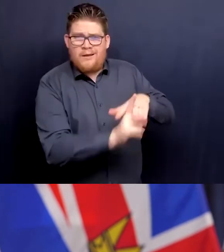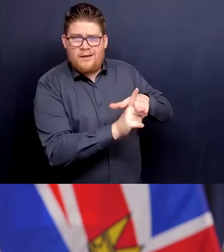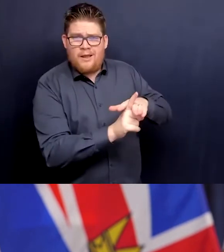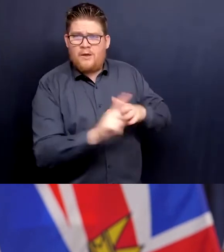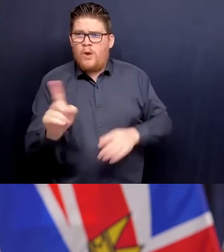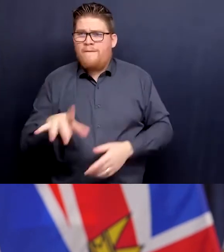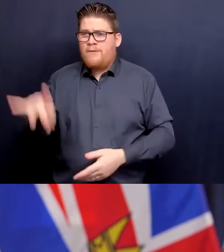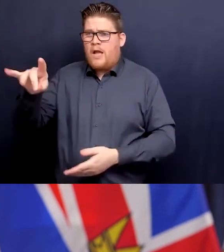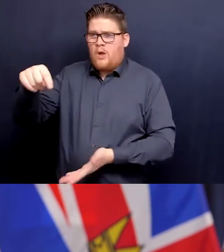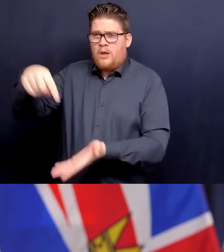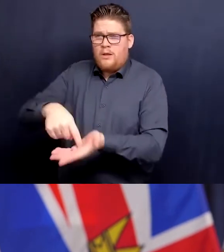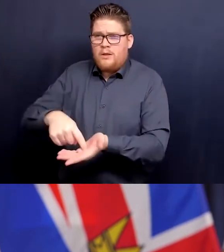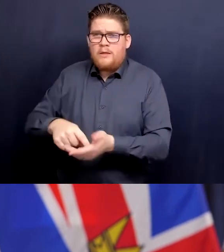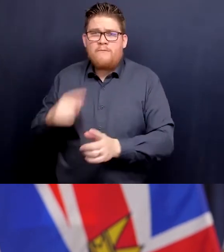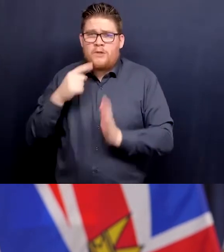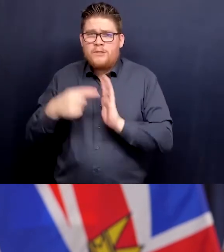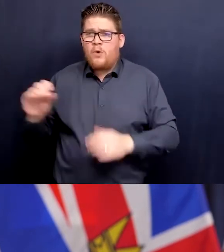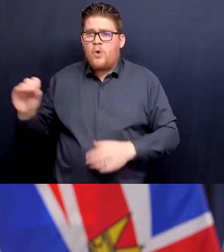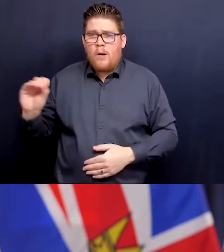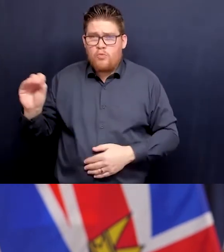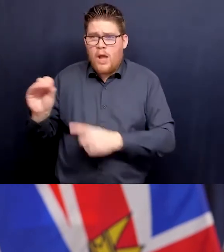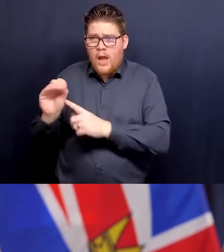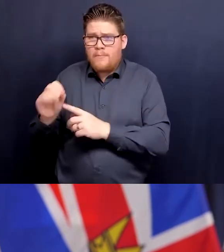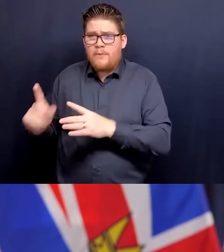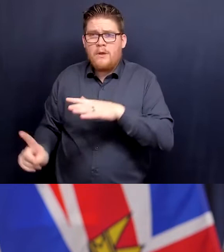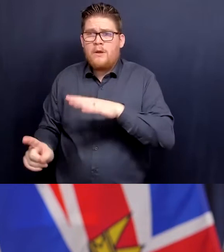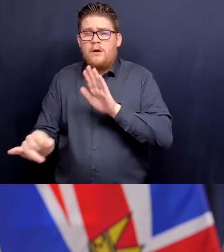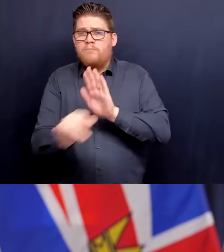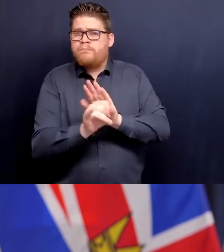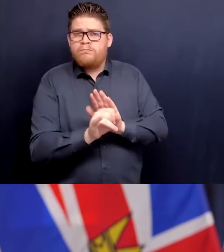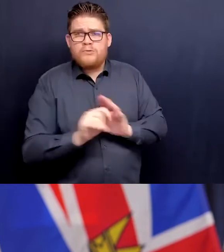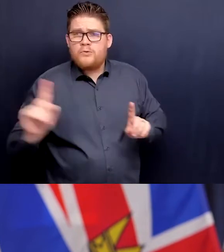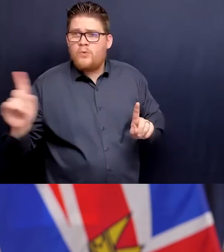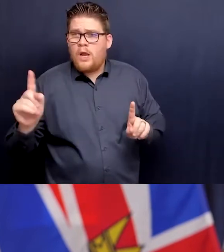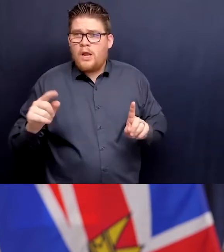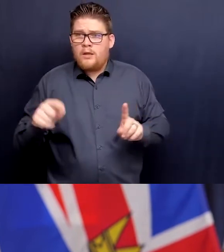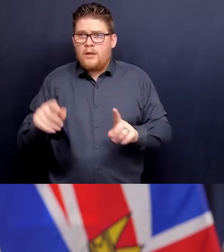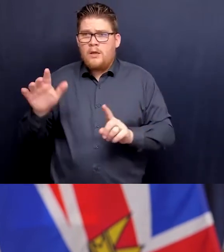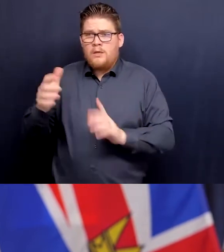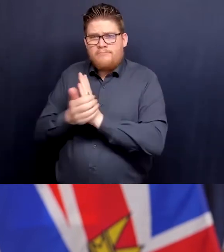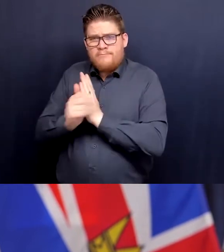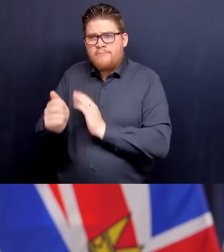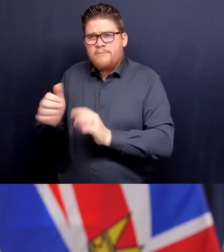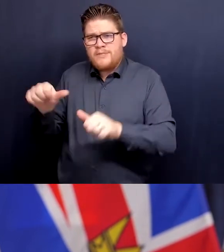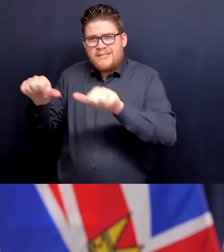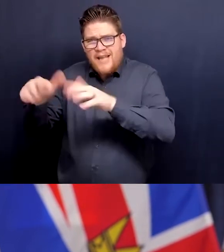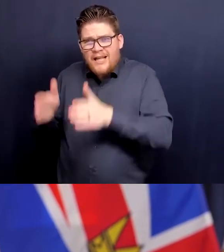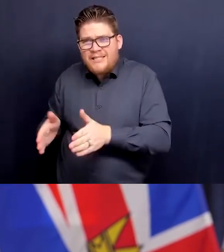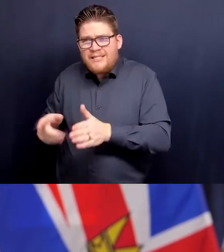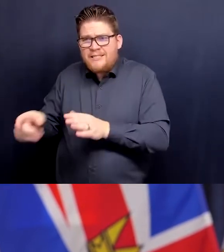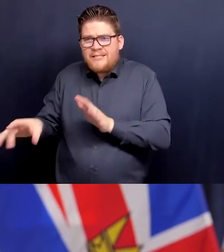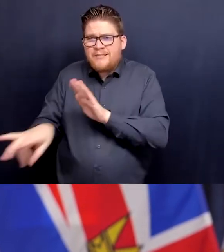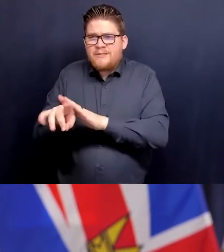Omicron variant of concern itself, which was discovered by outstanding scientists in South Africa. But we have an obligation